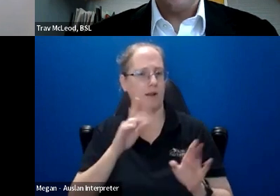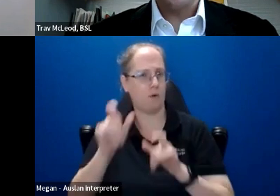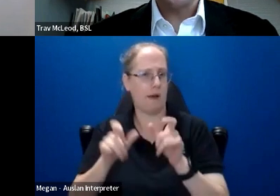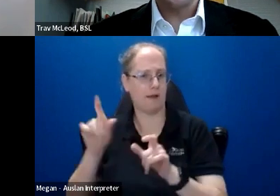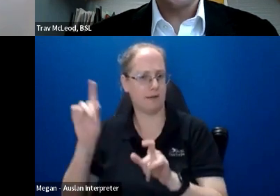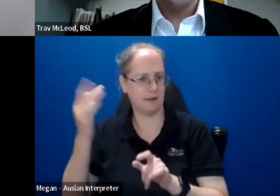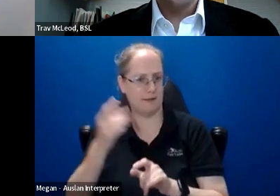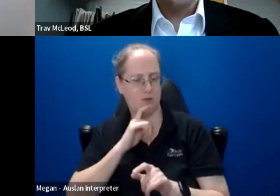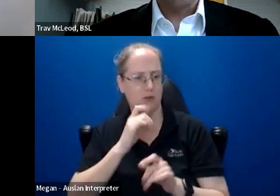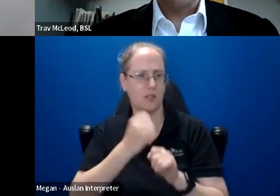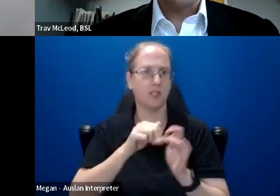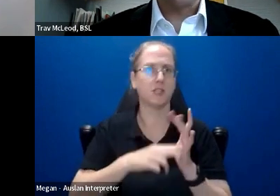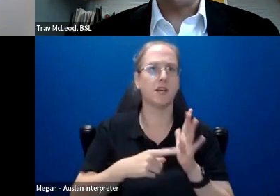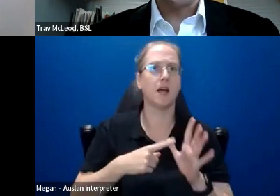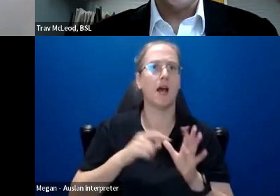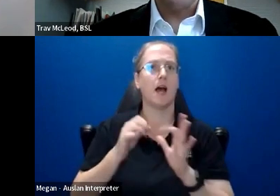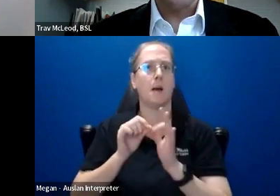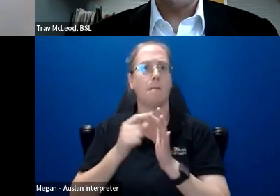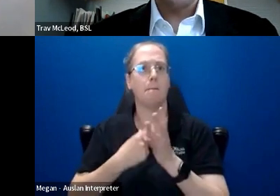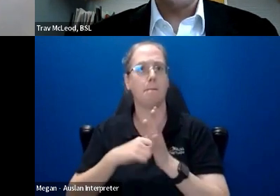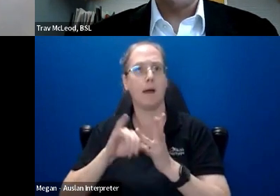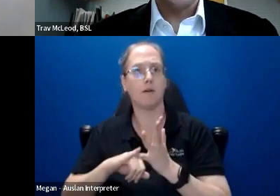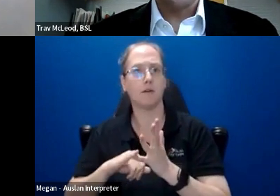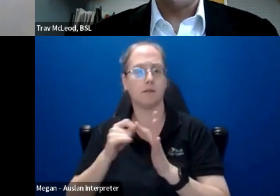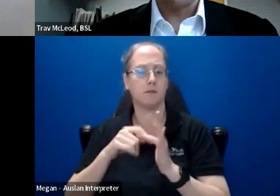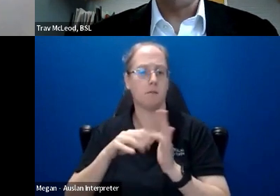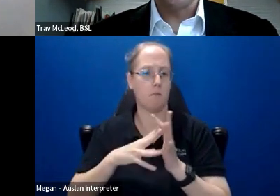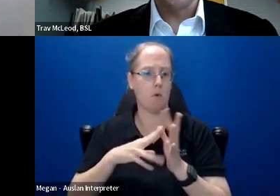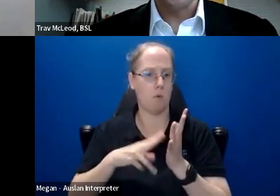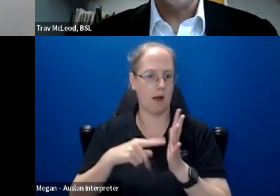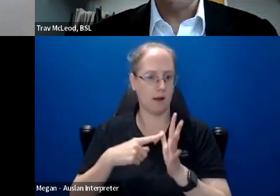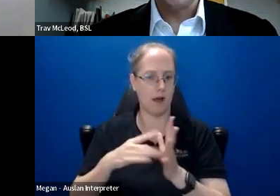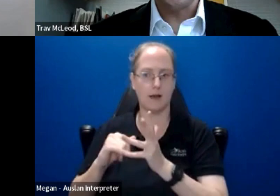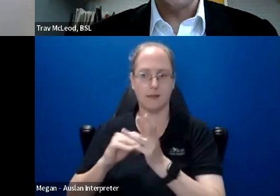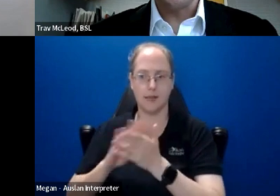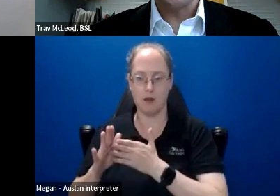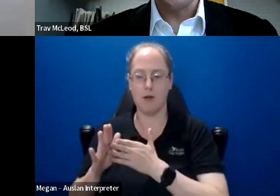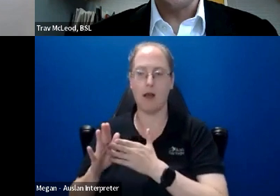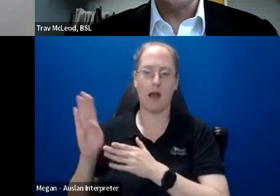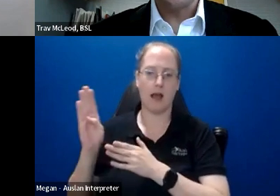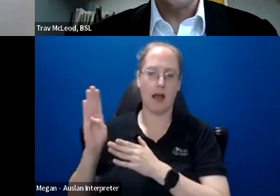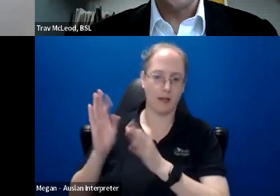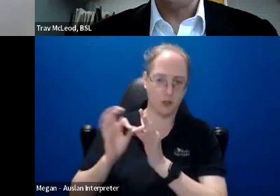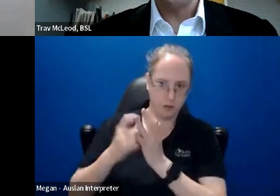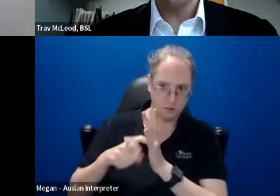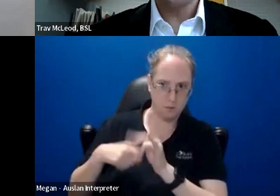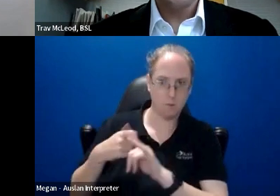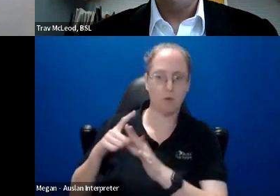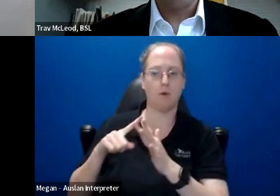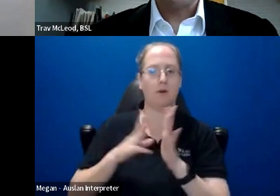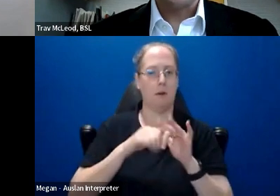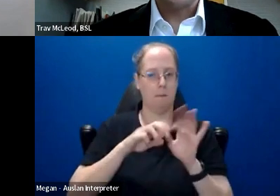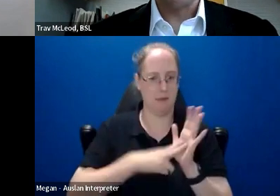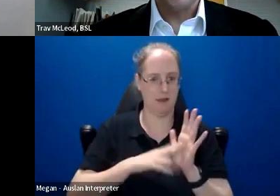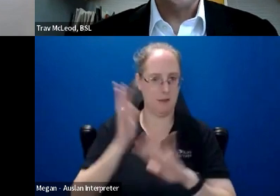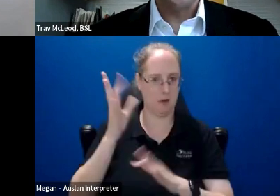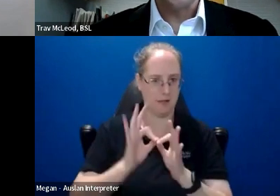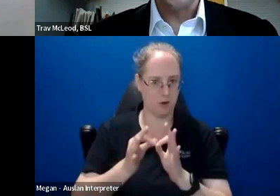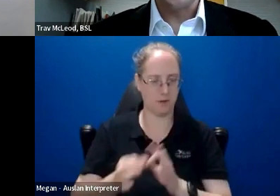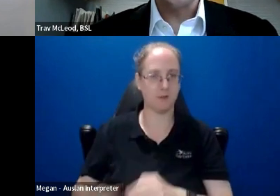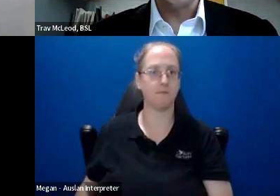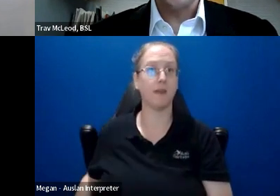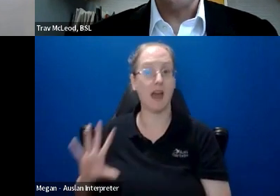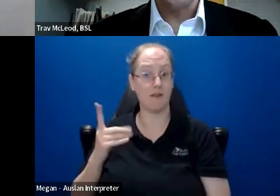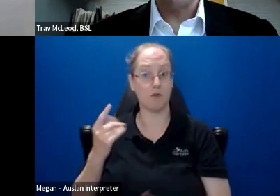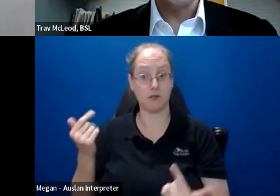Gina, Paris, Pawana and Sarah, and to Brooke and to Megan, our Auslan interpreters, and everyone who's